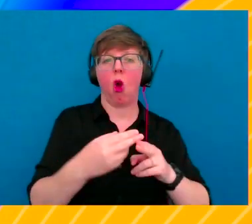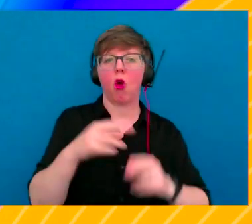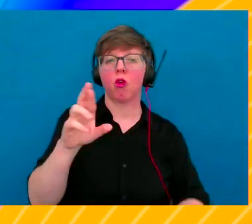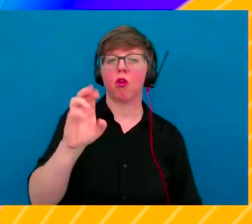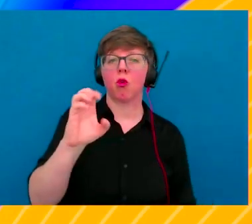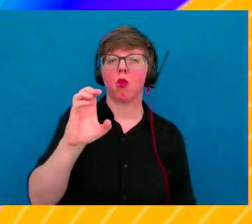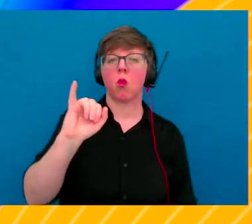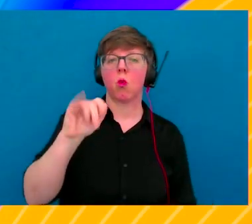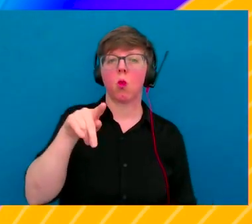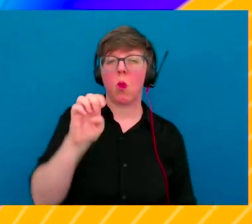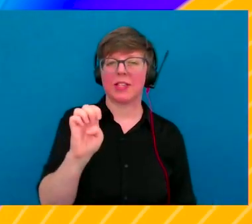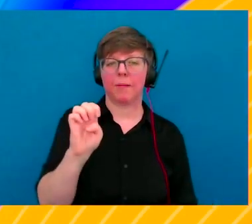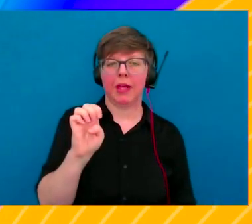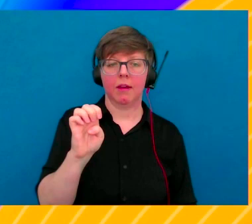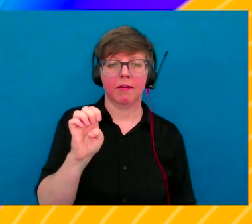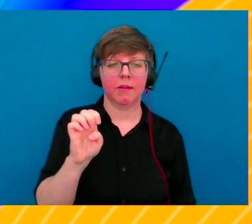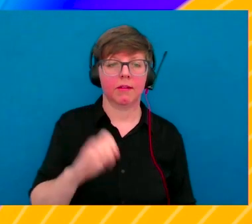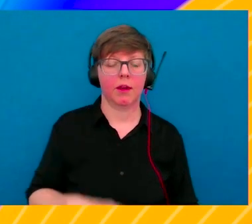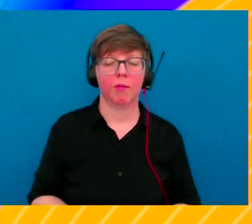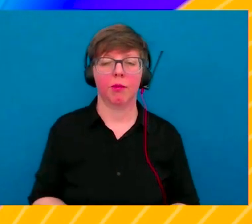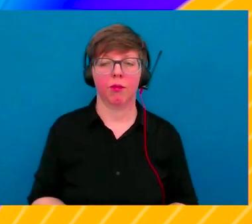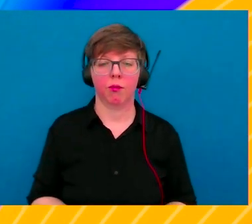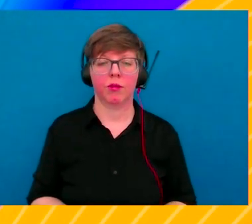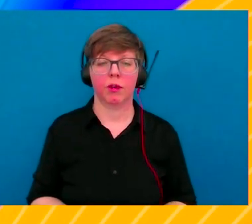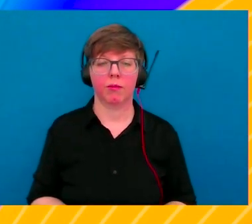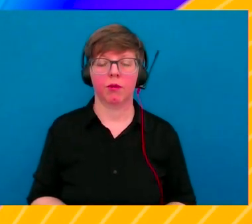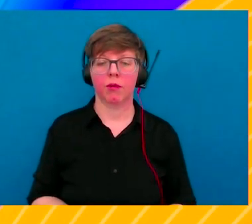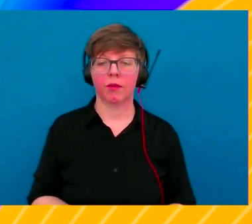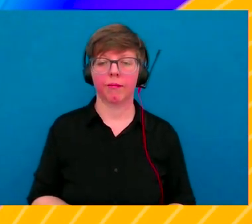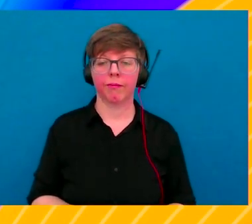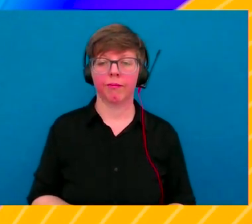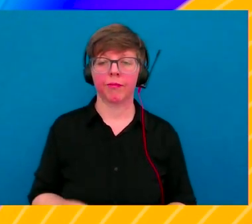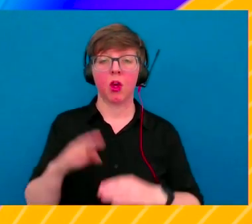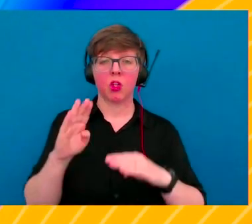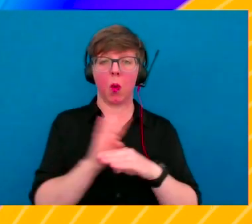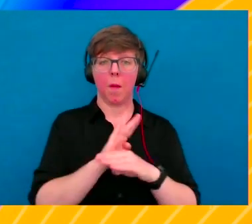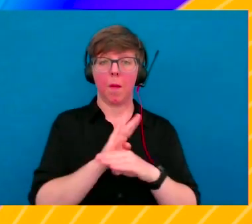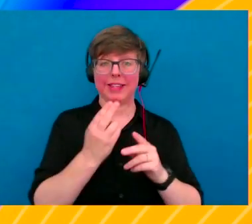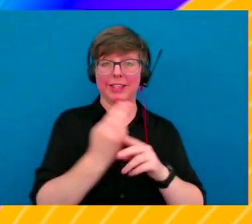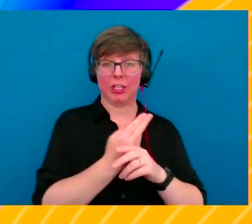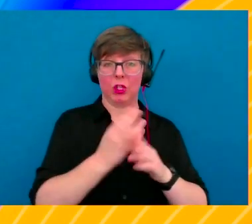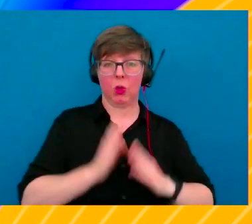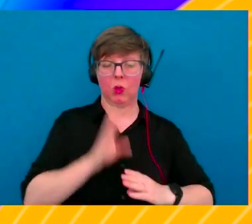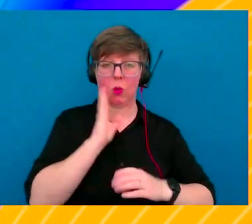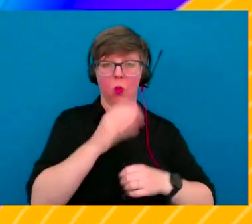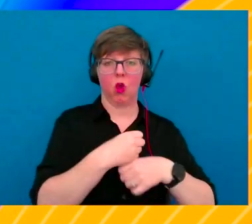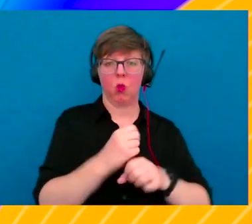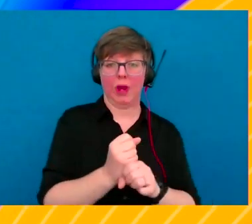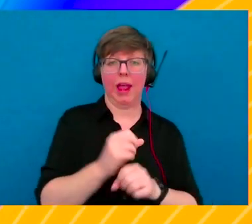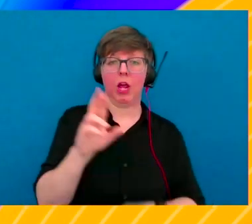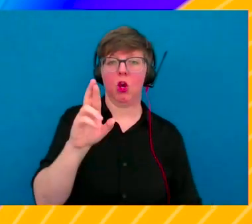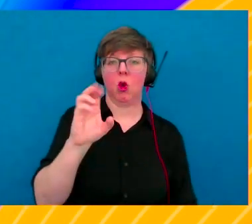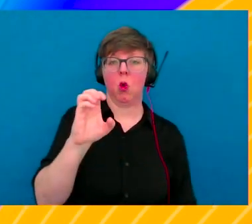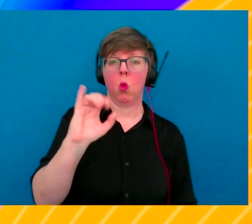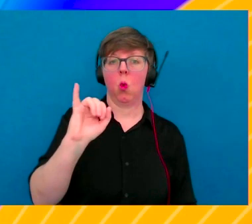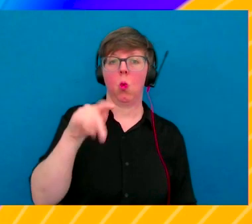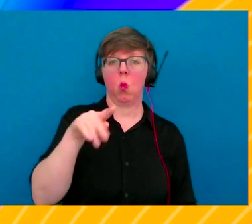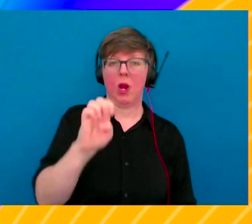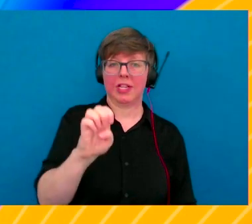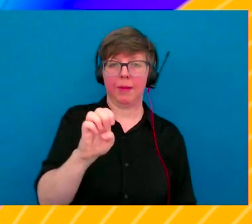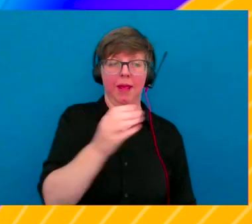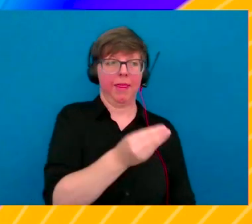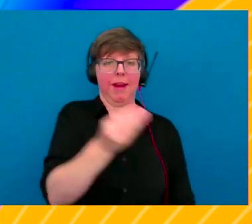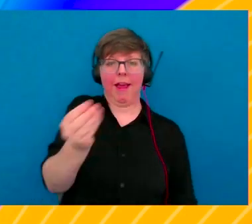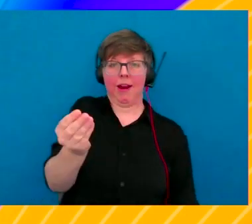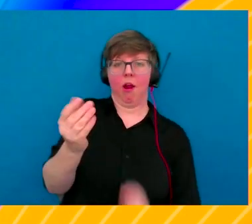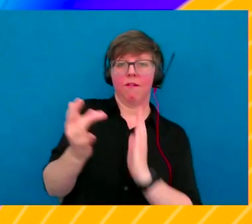what we're finding is that the business users will create those recipes and then hand it off to a technical user who will then turn it